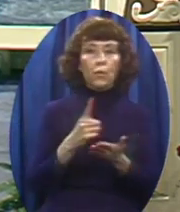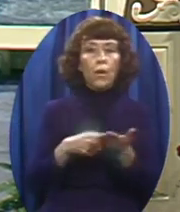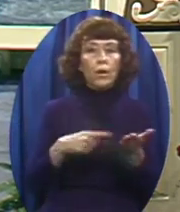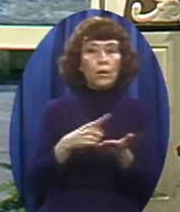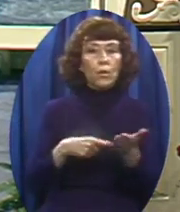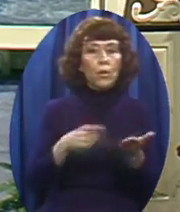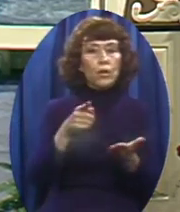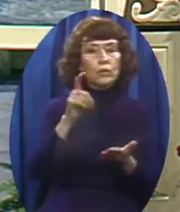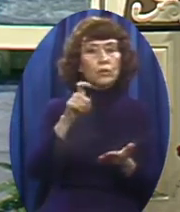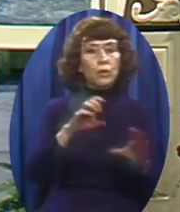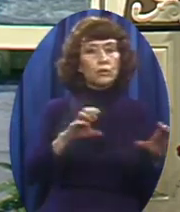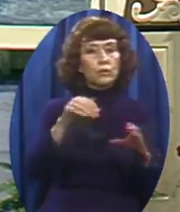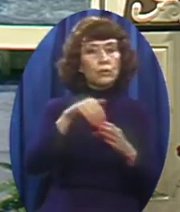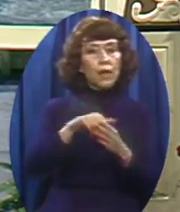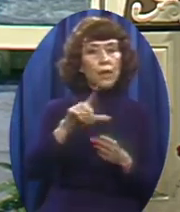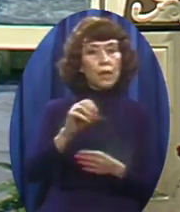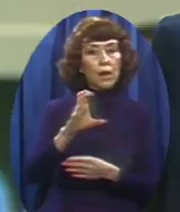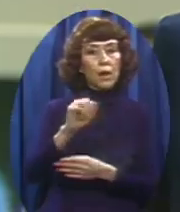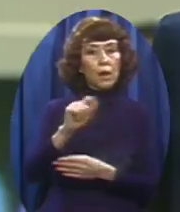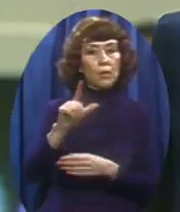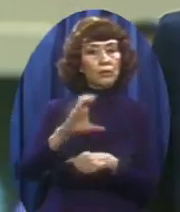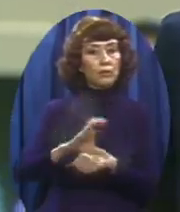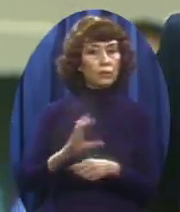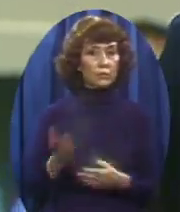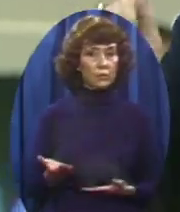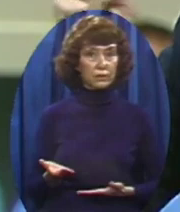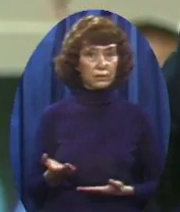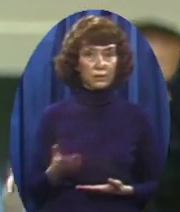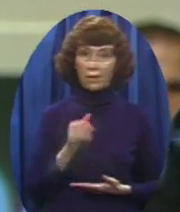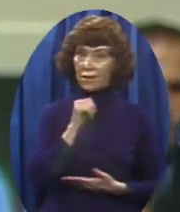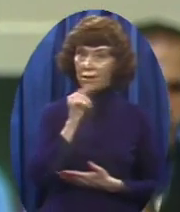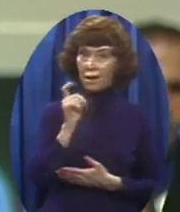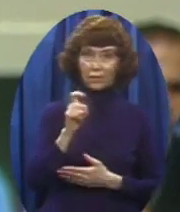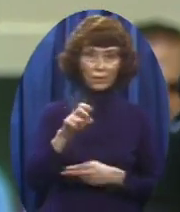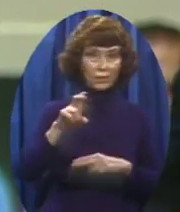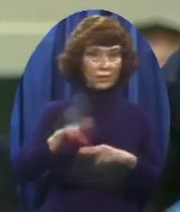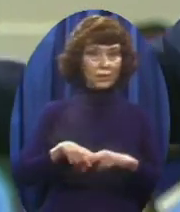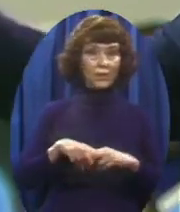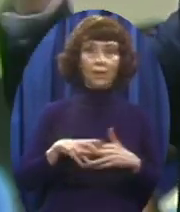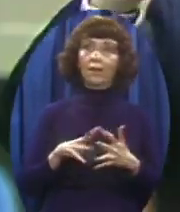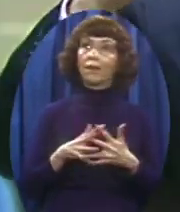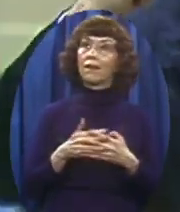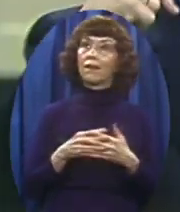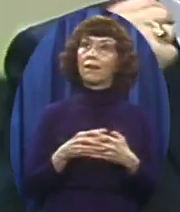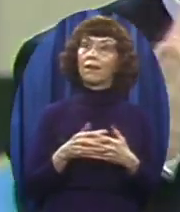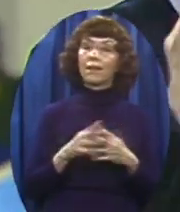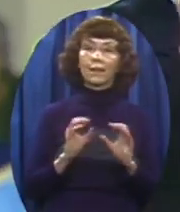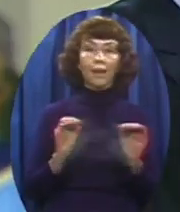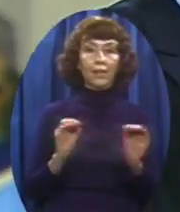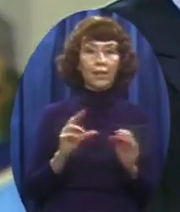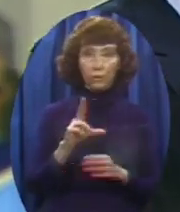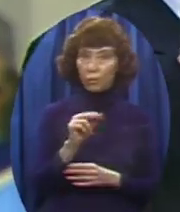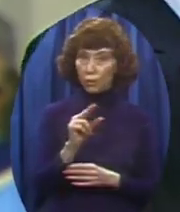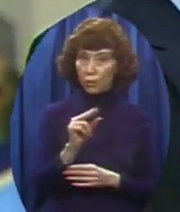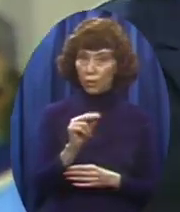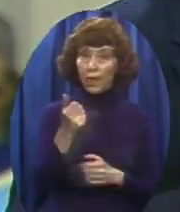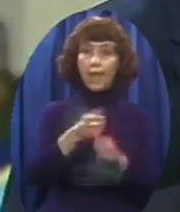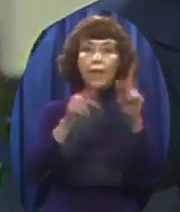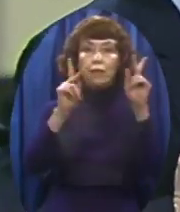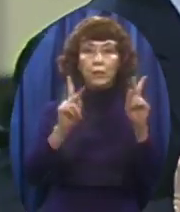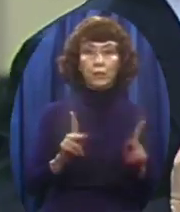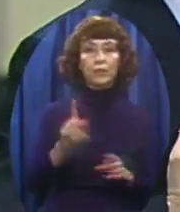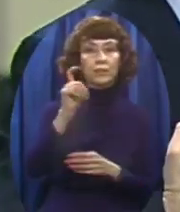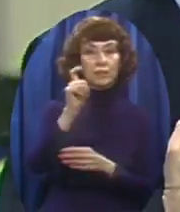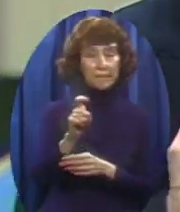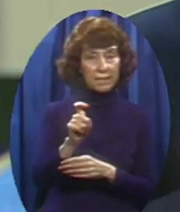supposed to be in the local church? Not a bench warmer. That's for sure. Every one of us is supposed to have a role. How can I know